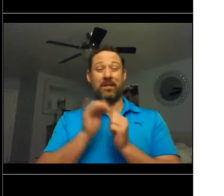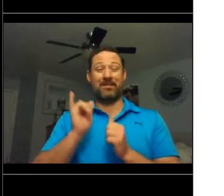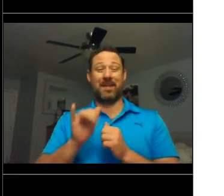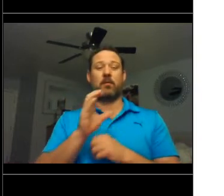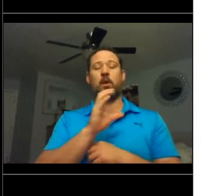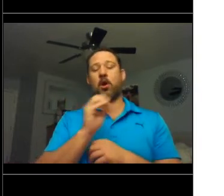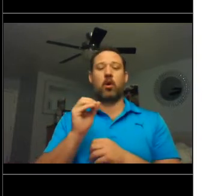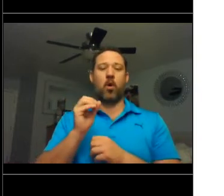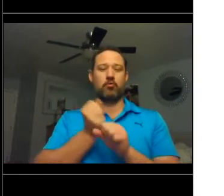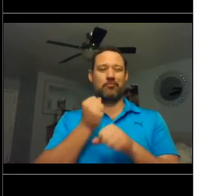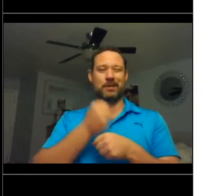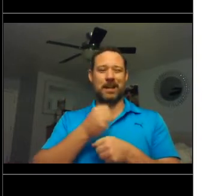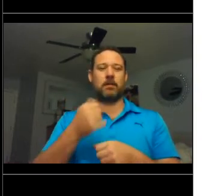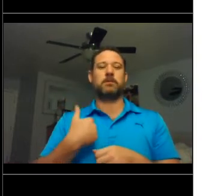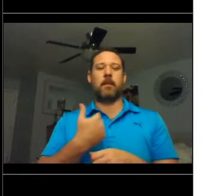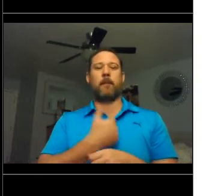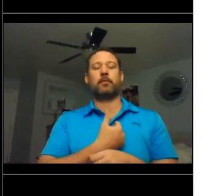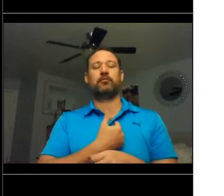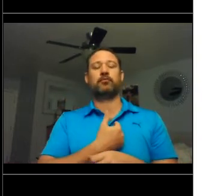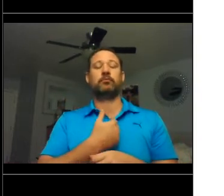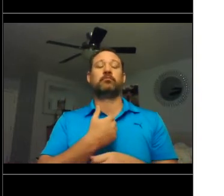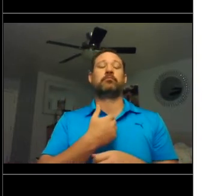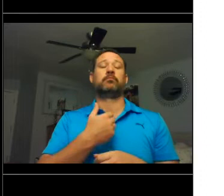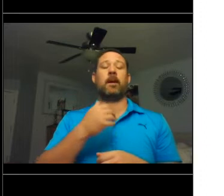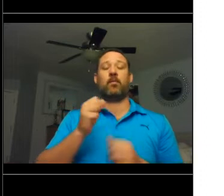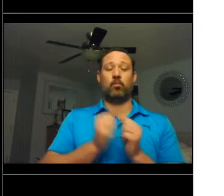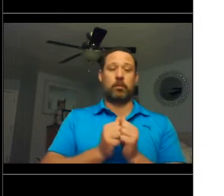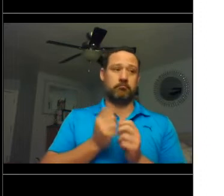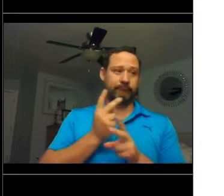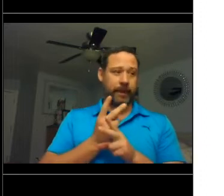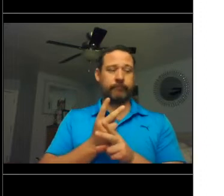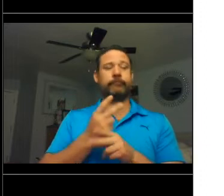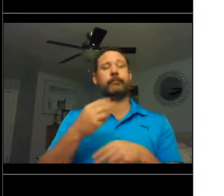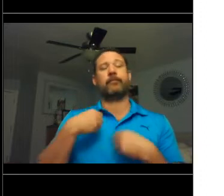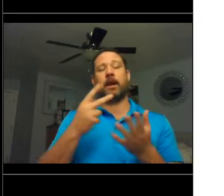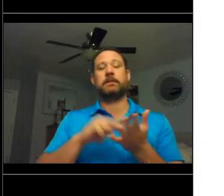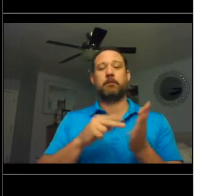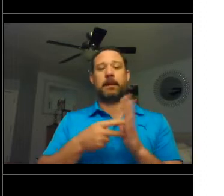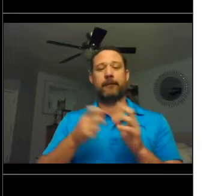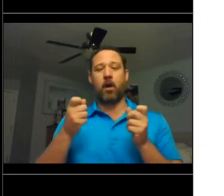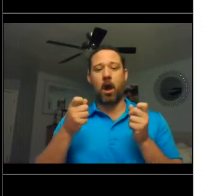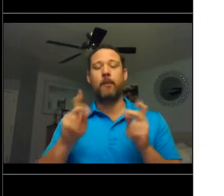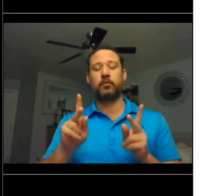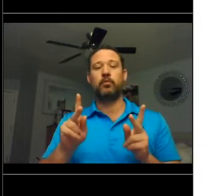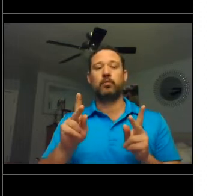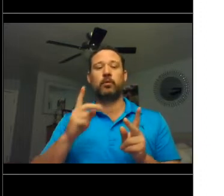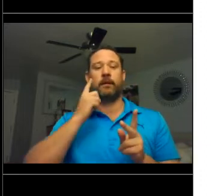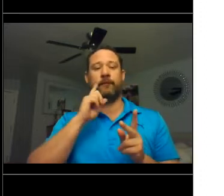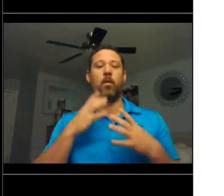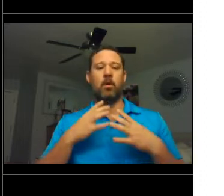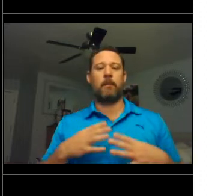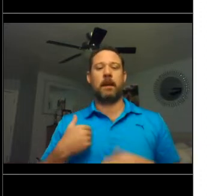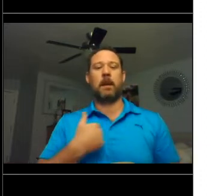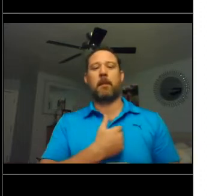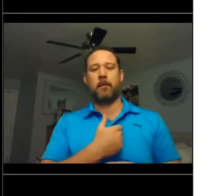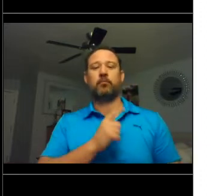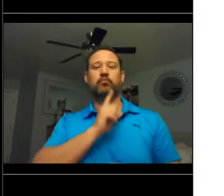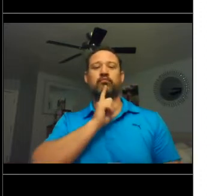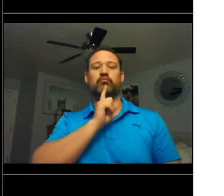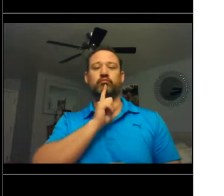this membership involvement structure with extreme care that provides meaningful opportunities for the committee members to